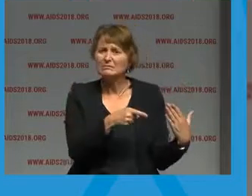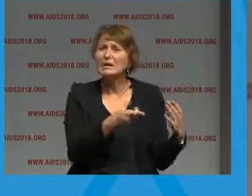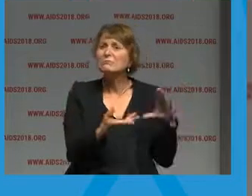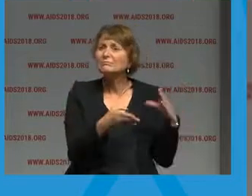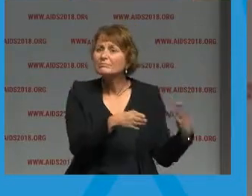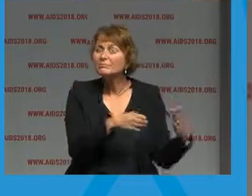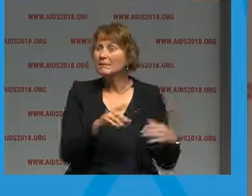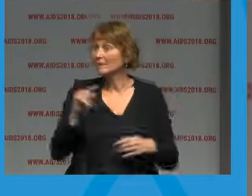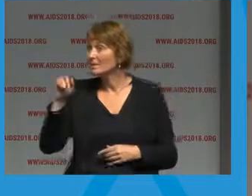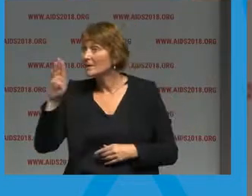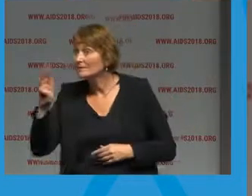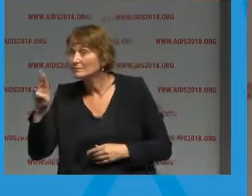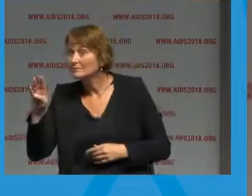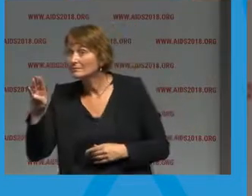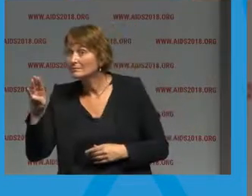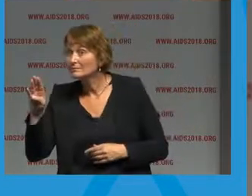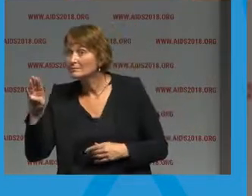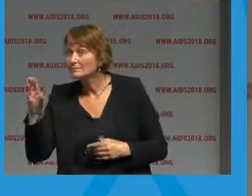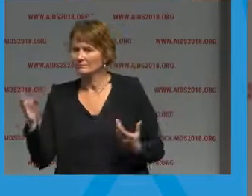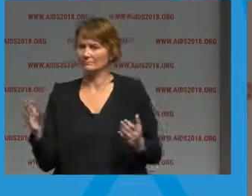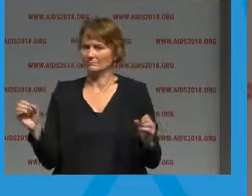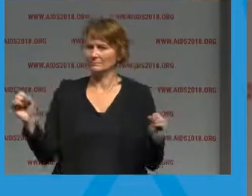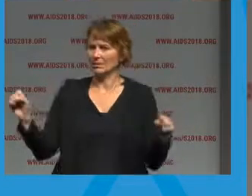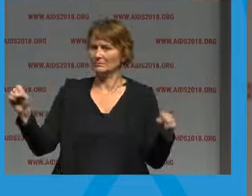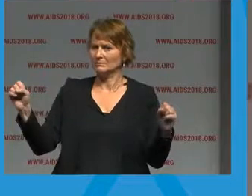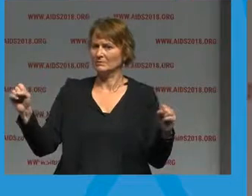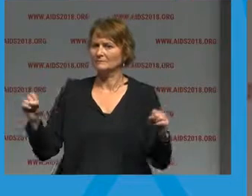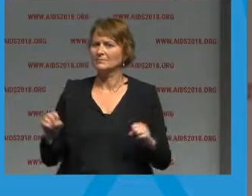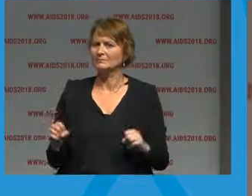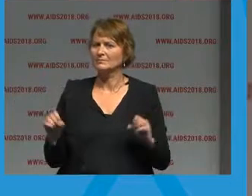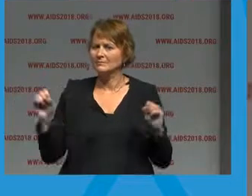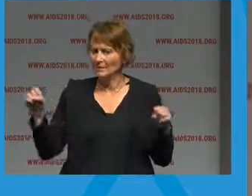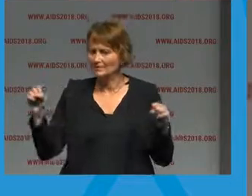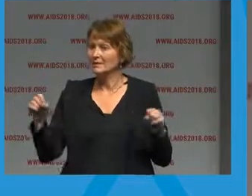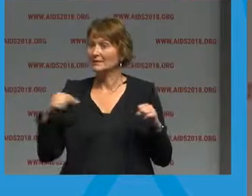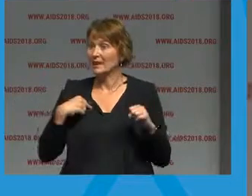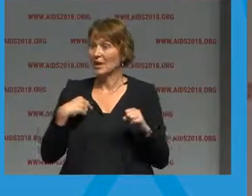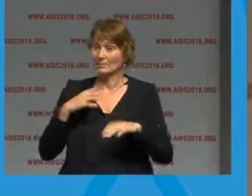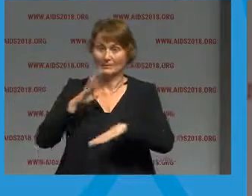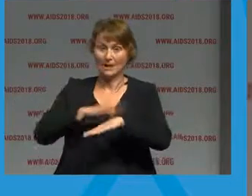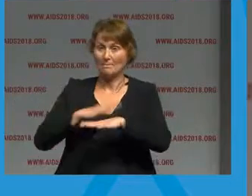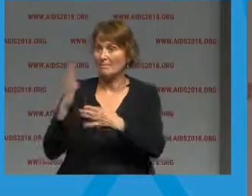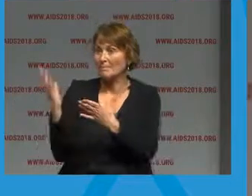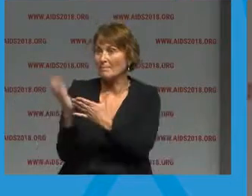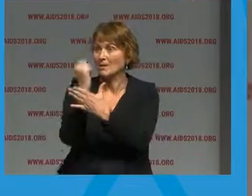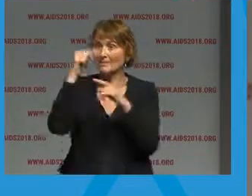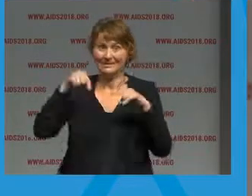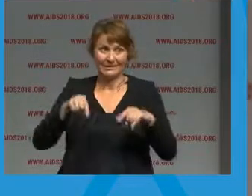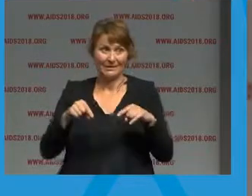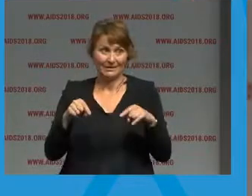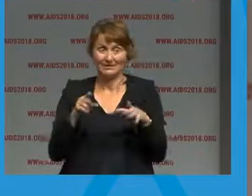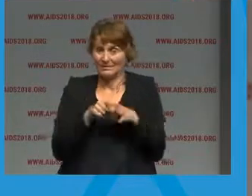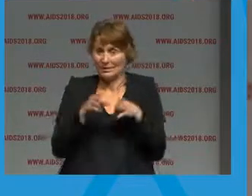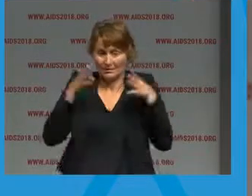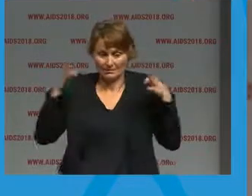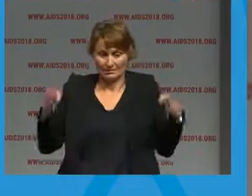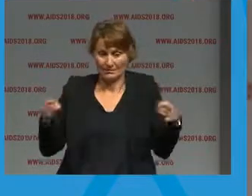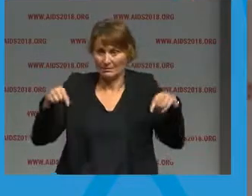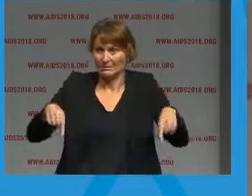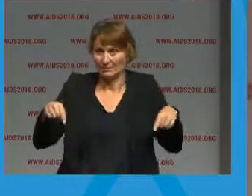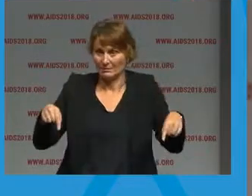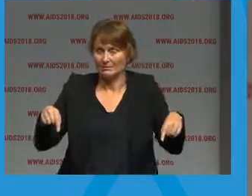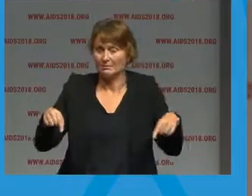TB? So yes, we must seize the moment at this session, as this session says.